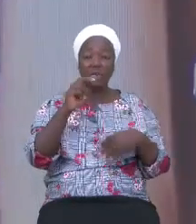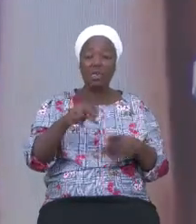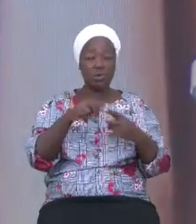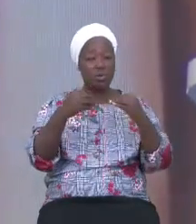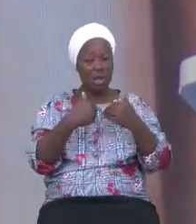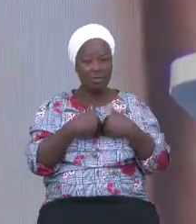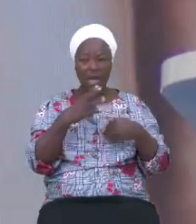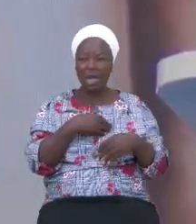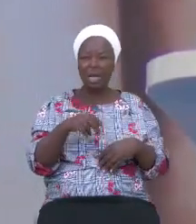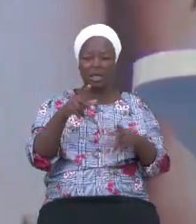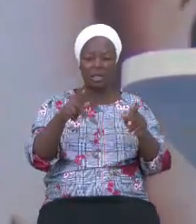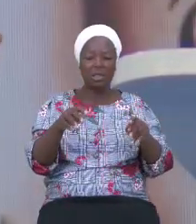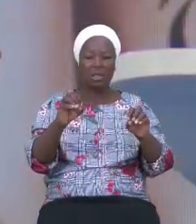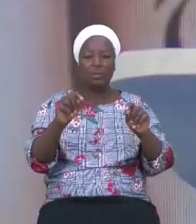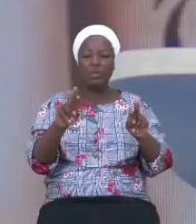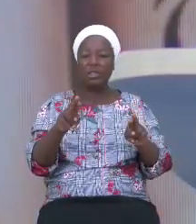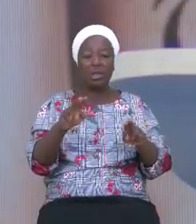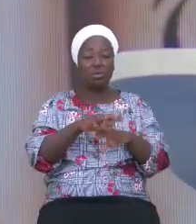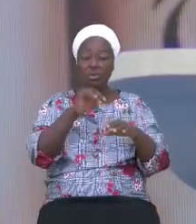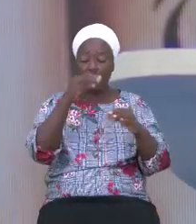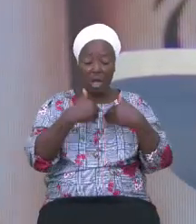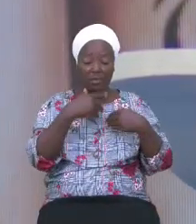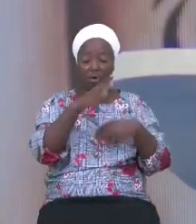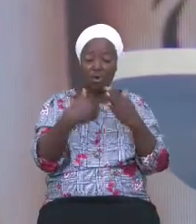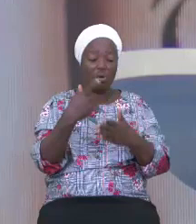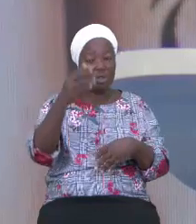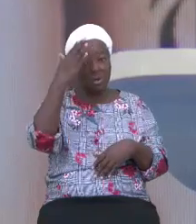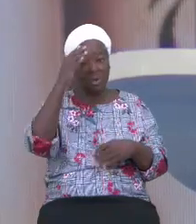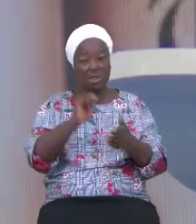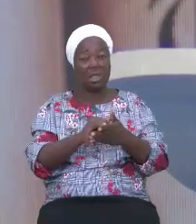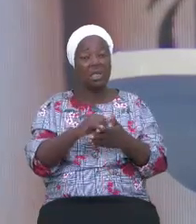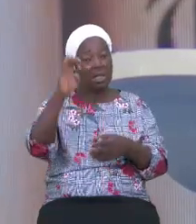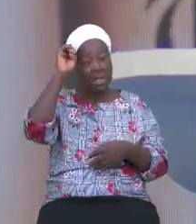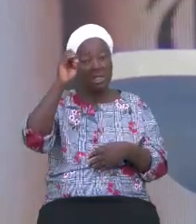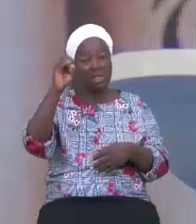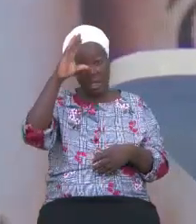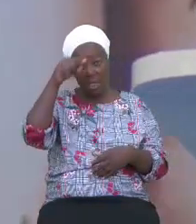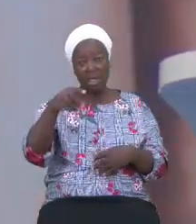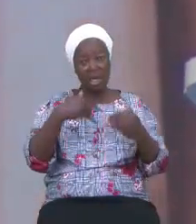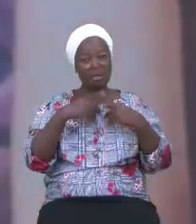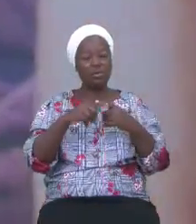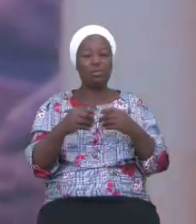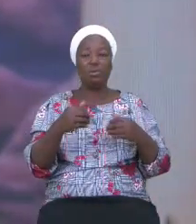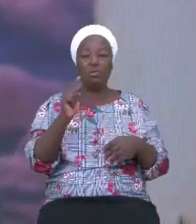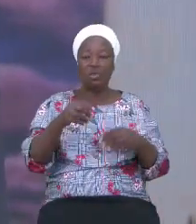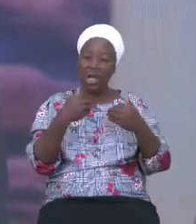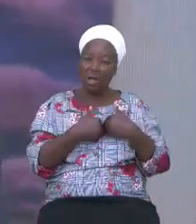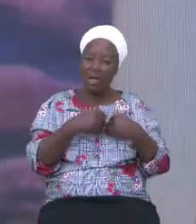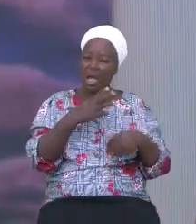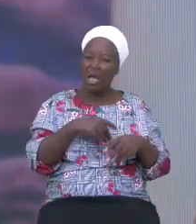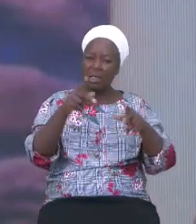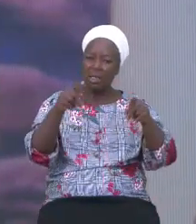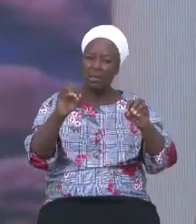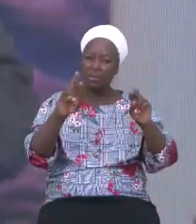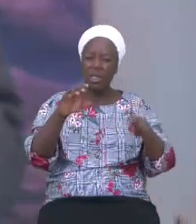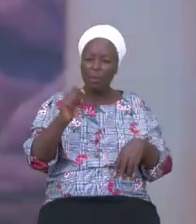And Peter did not have all the knowledge he ought to have. And Peter must be